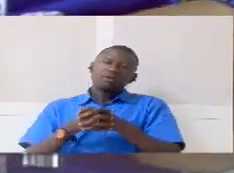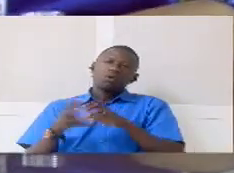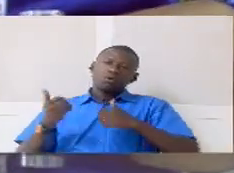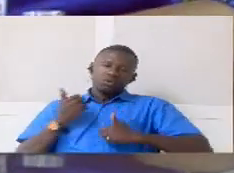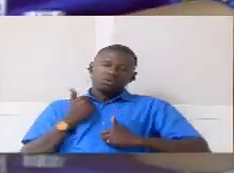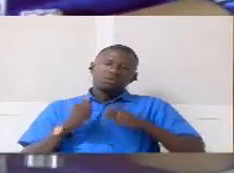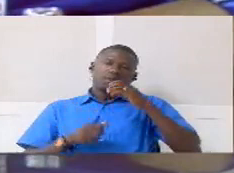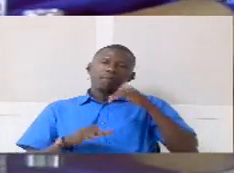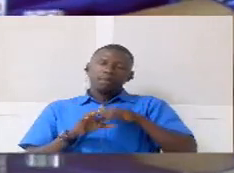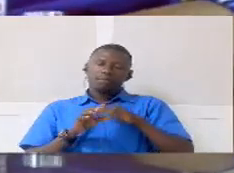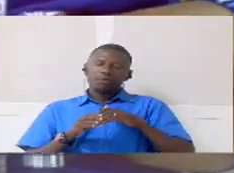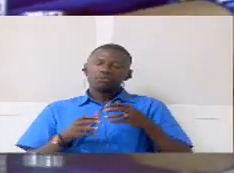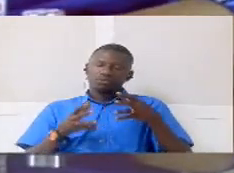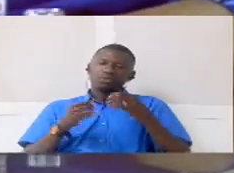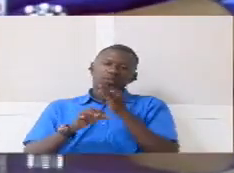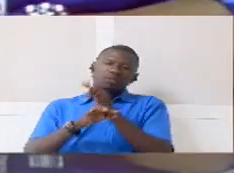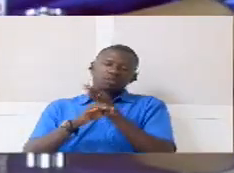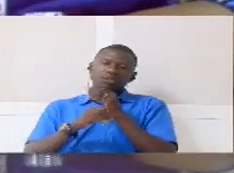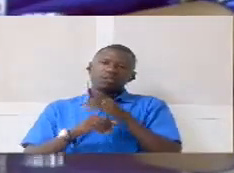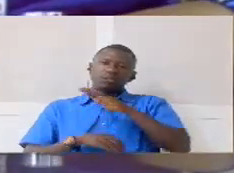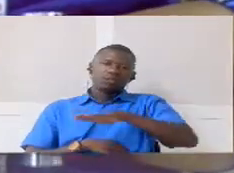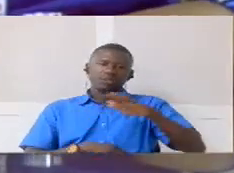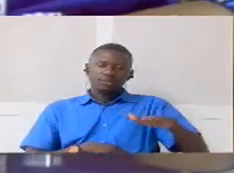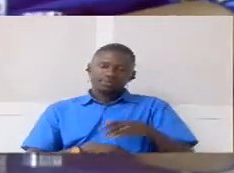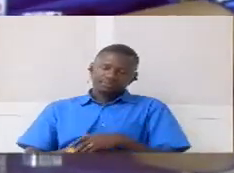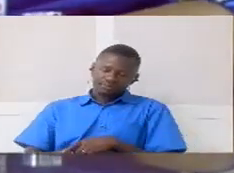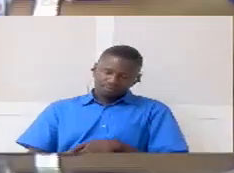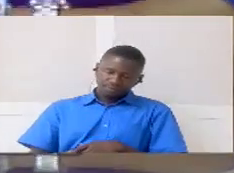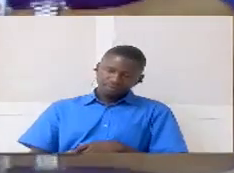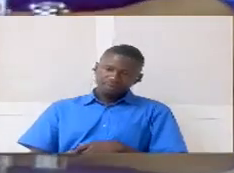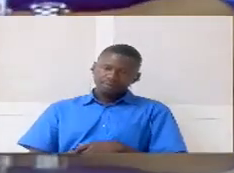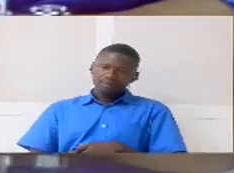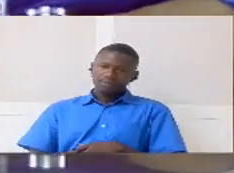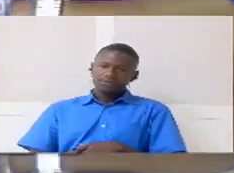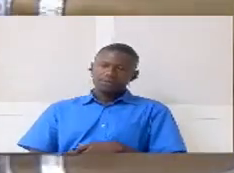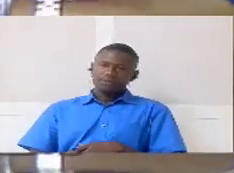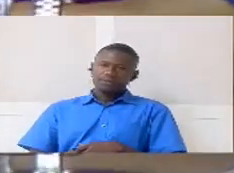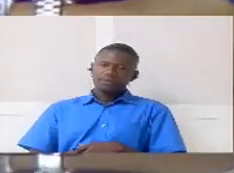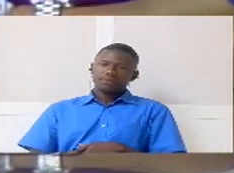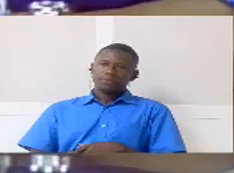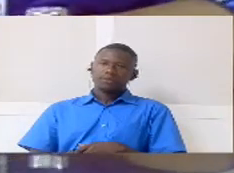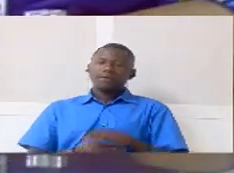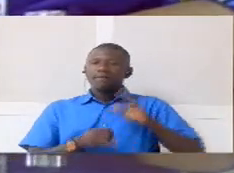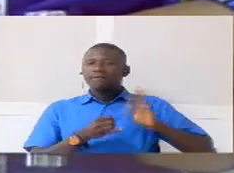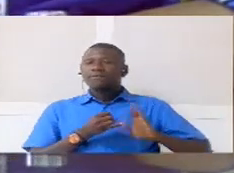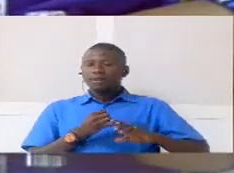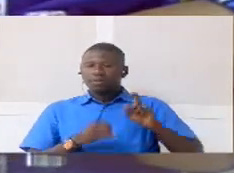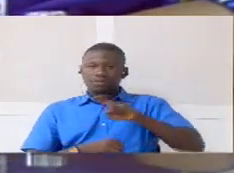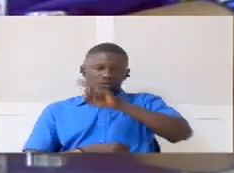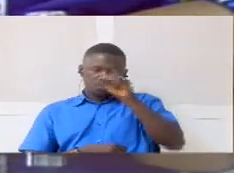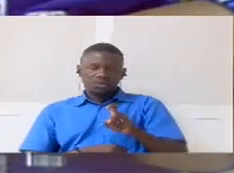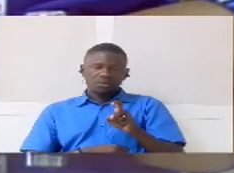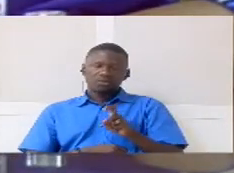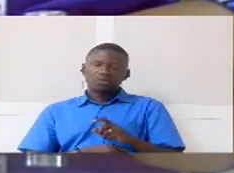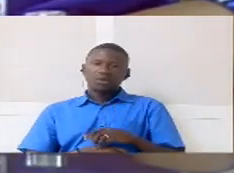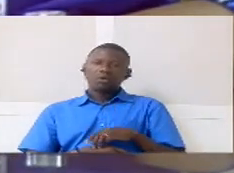Final question. Nani ni nkar la bawo. It took the victimization of one officer. I can the